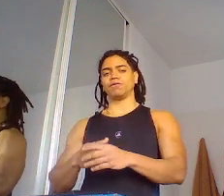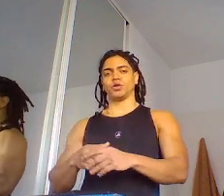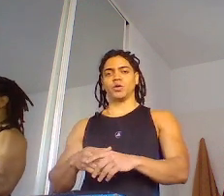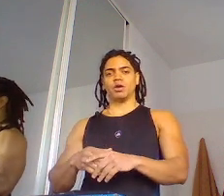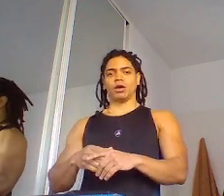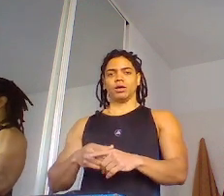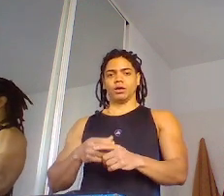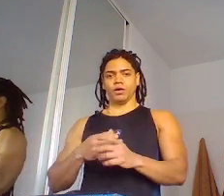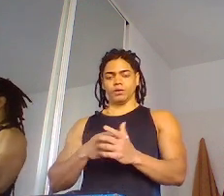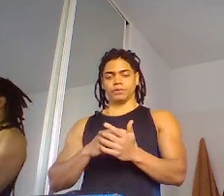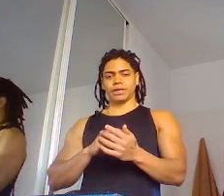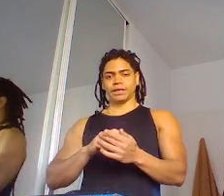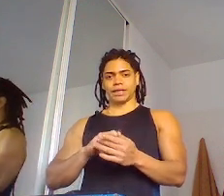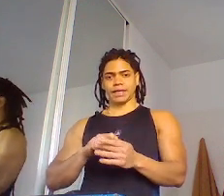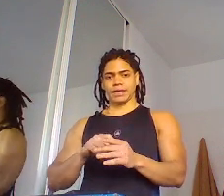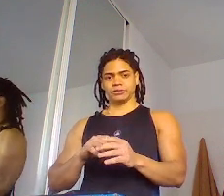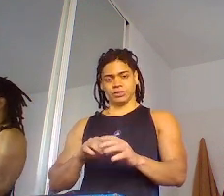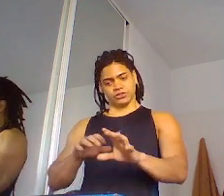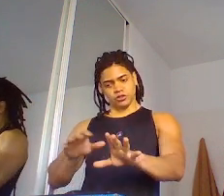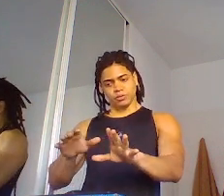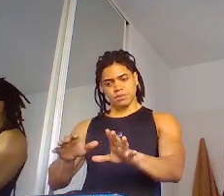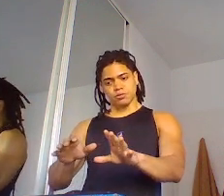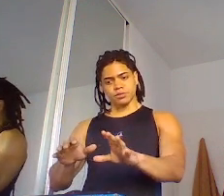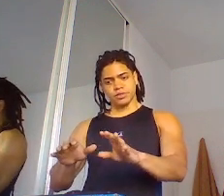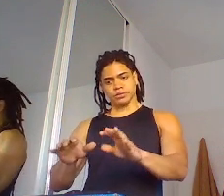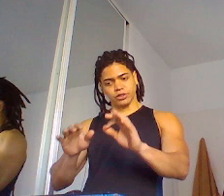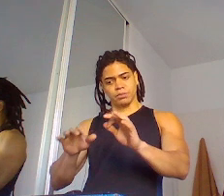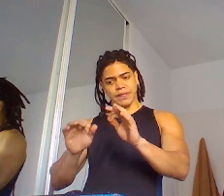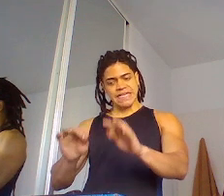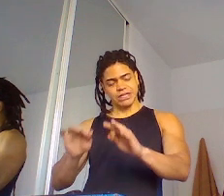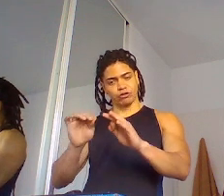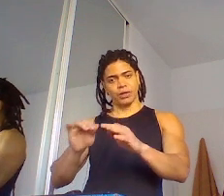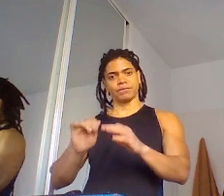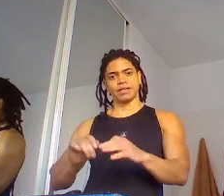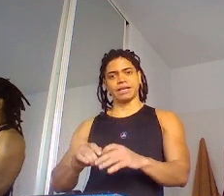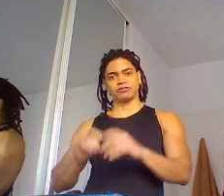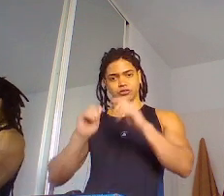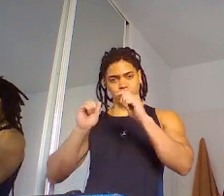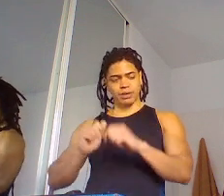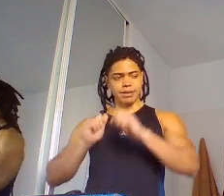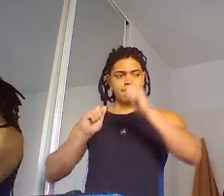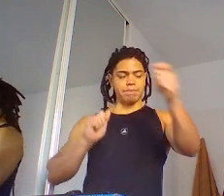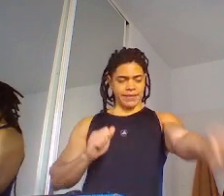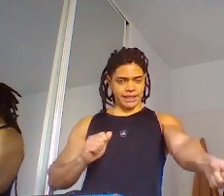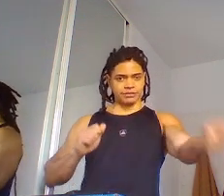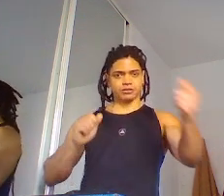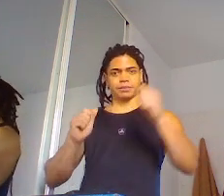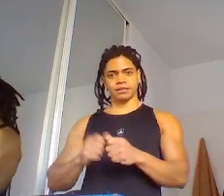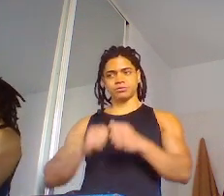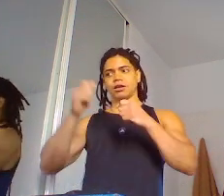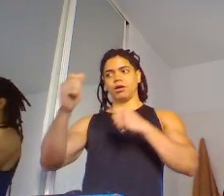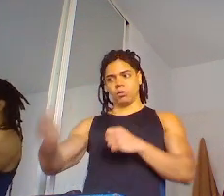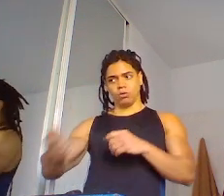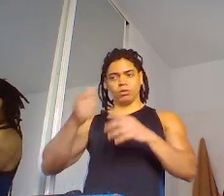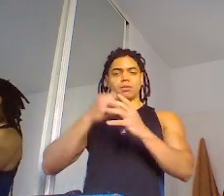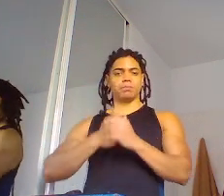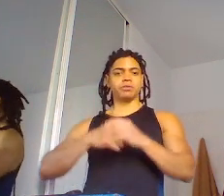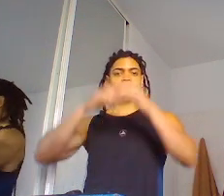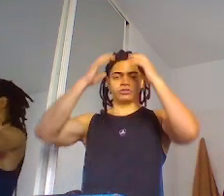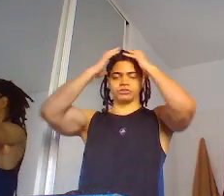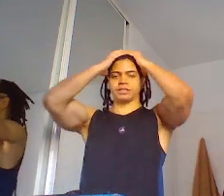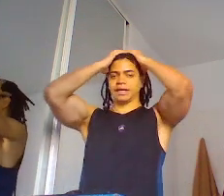and outflow of cash. And this is something important, because companies need to have cash to pay this expense